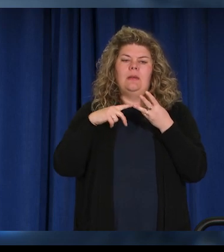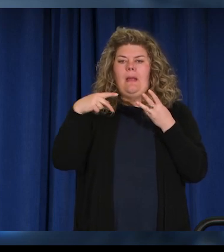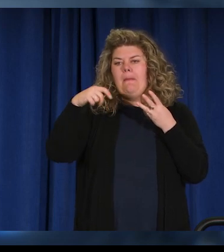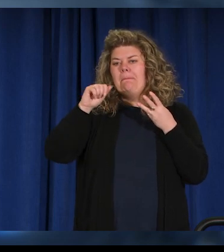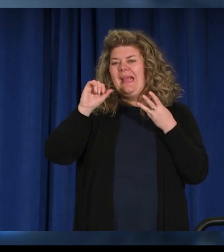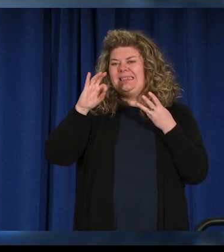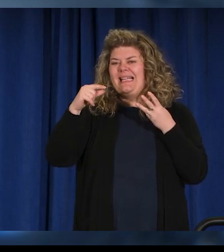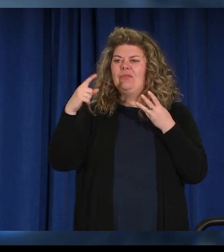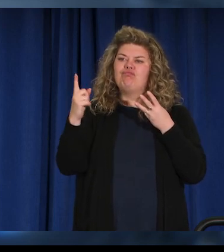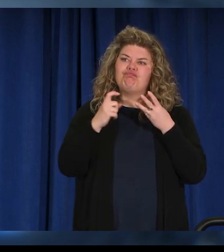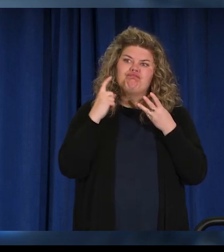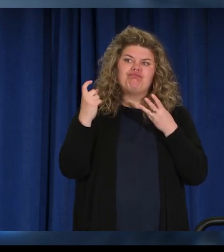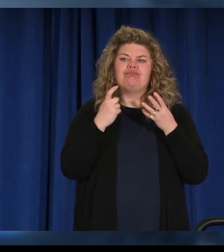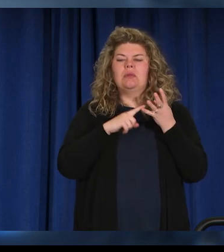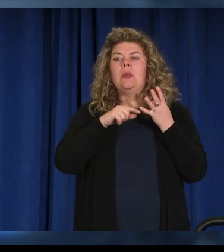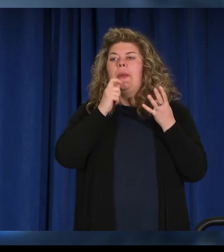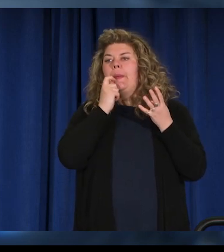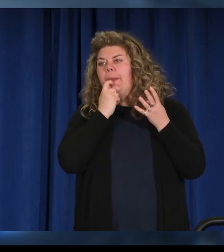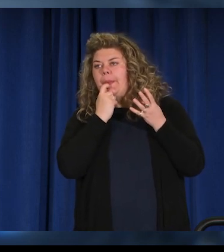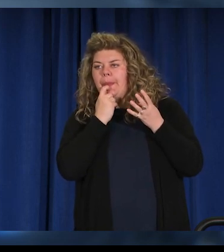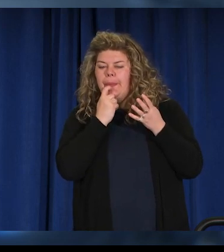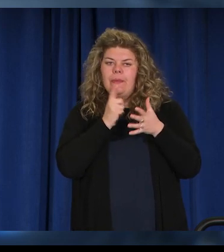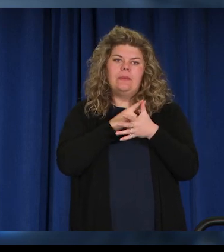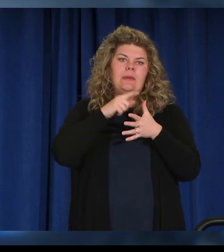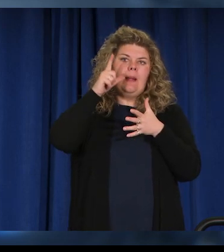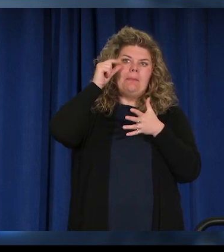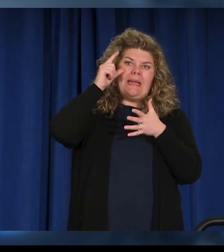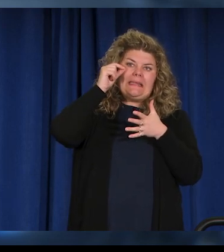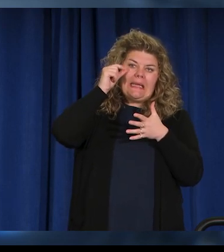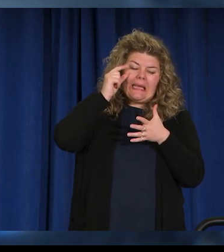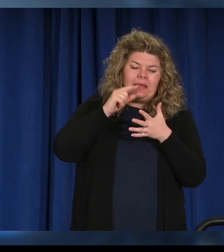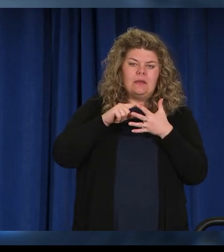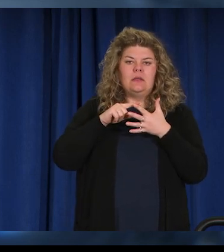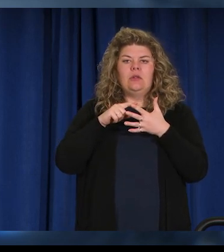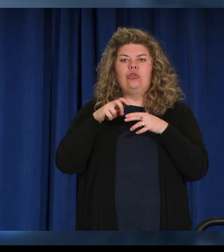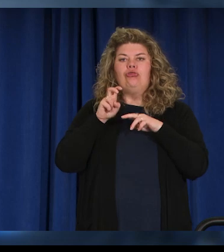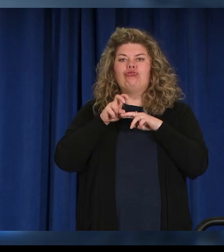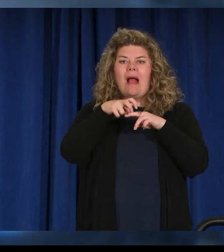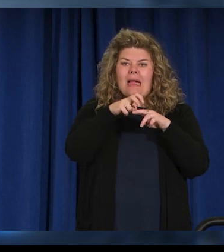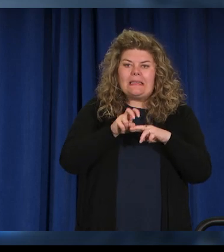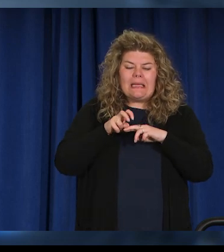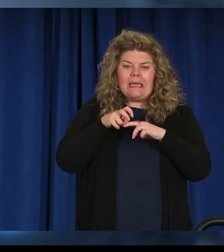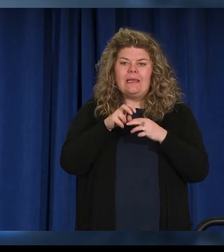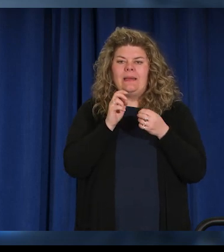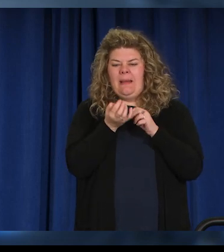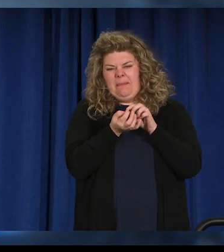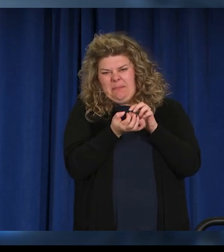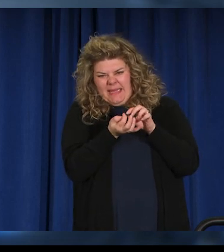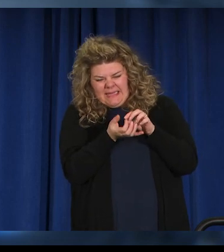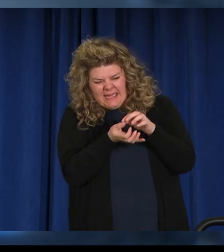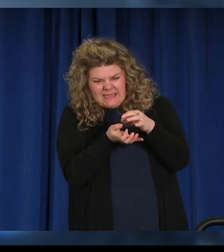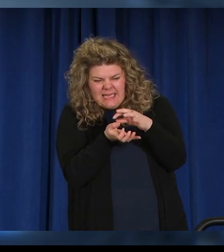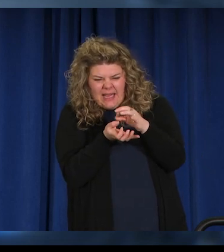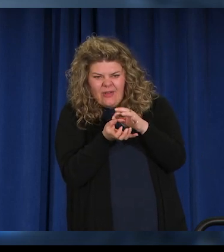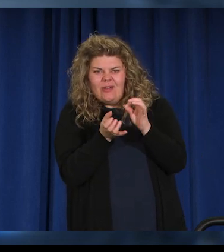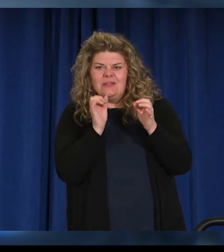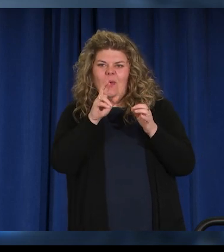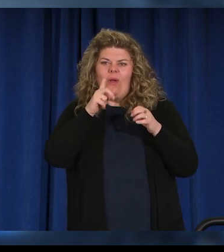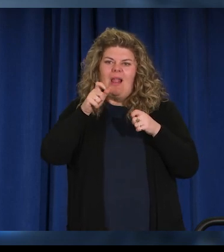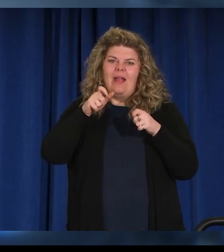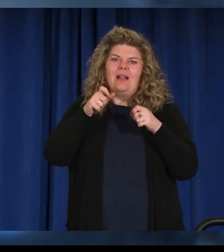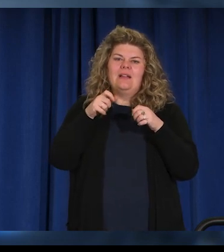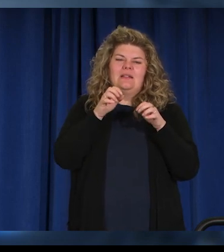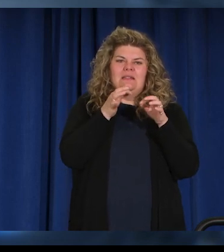pacing, whistling, repetitive blinking, rocking, picking, that could also be like your fingernails, or if you're like me, picking water